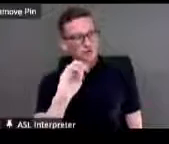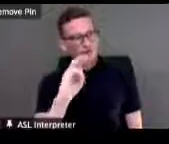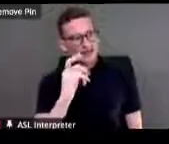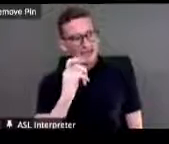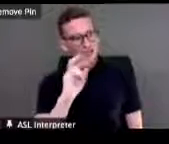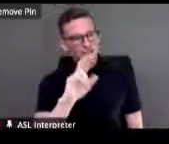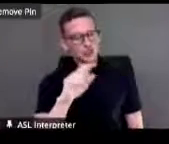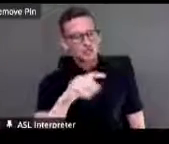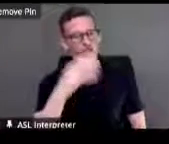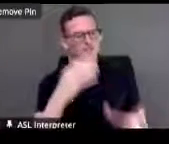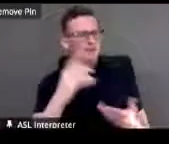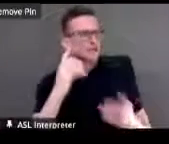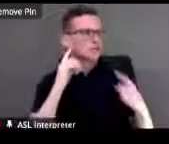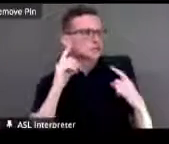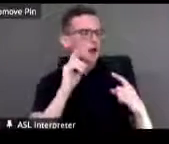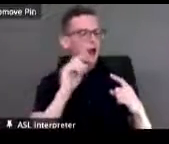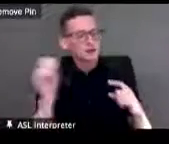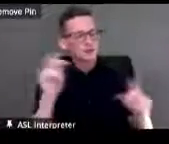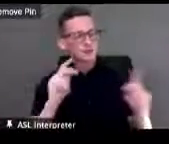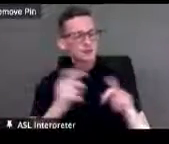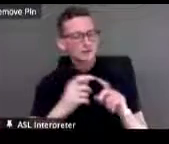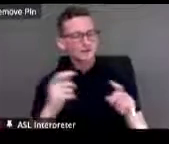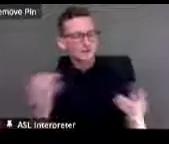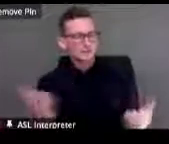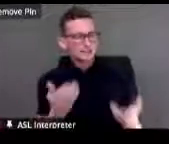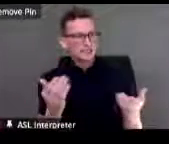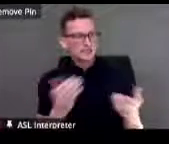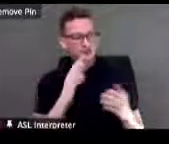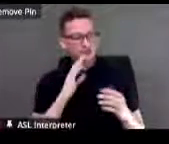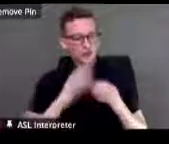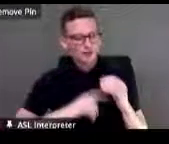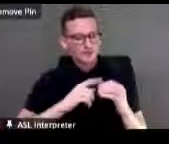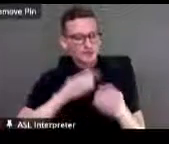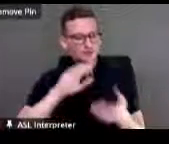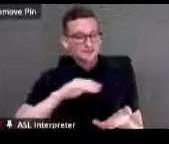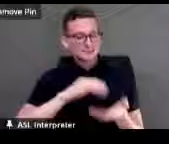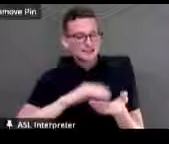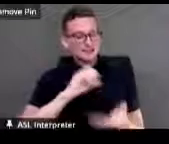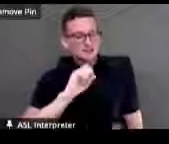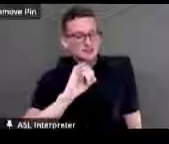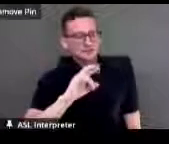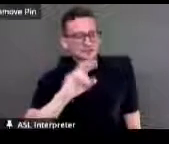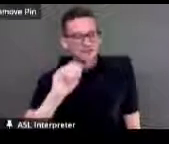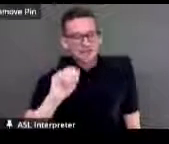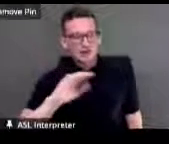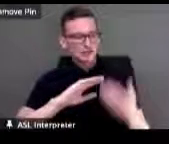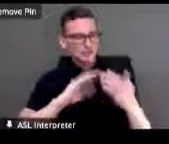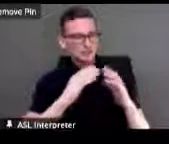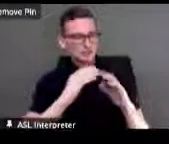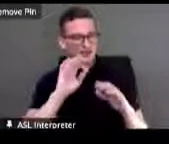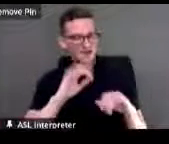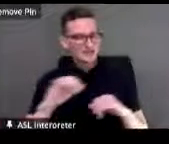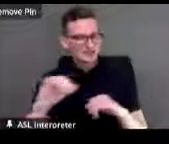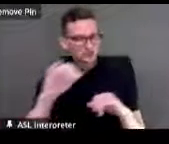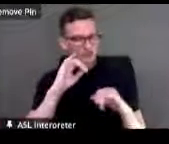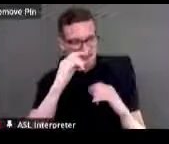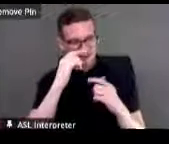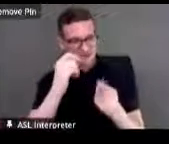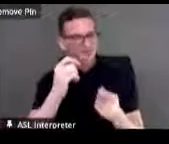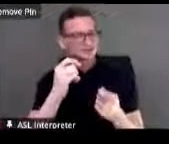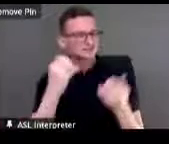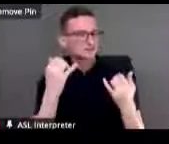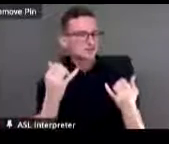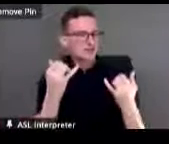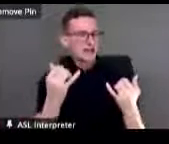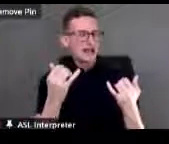some other folks from our area talk about the Central Sierra community of interest today. We are currently in